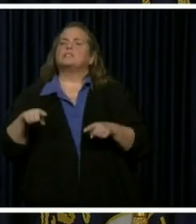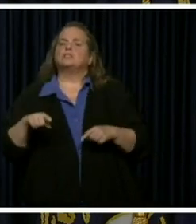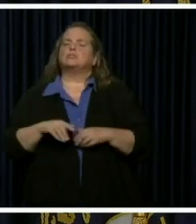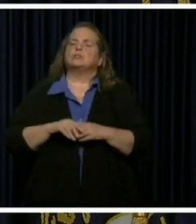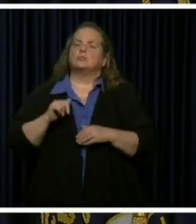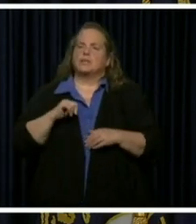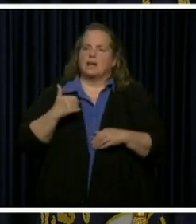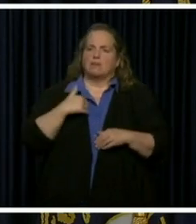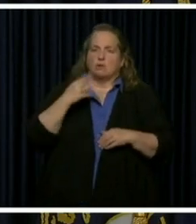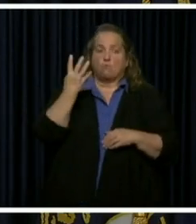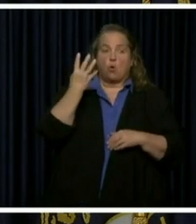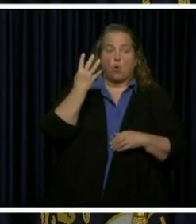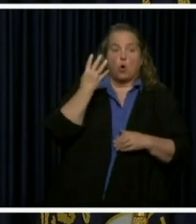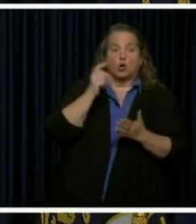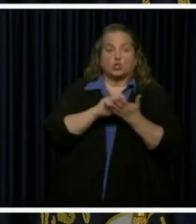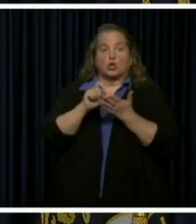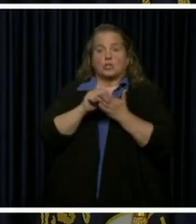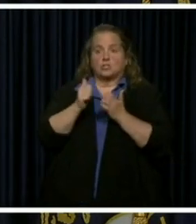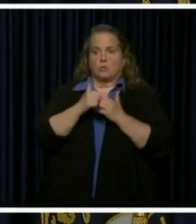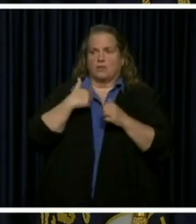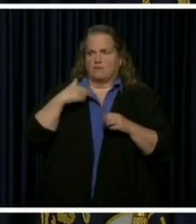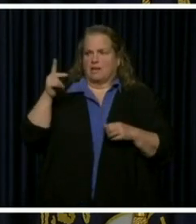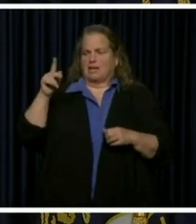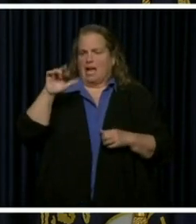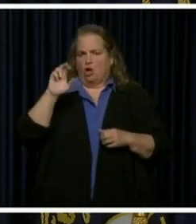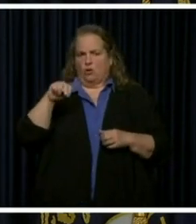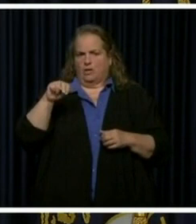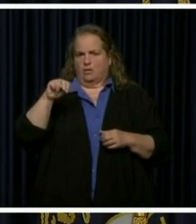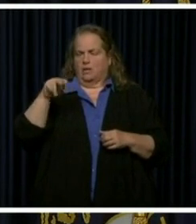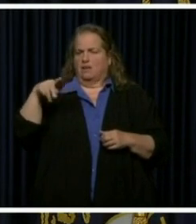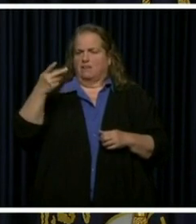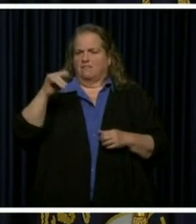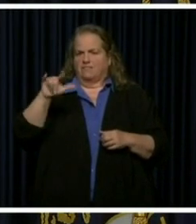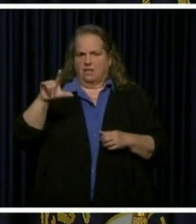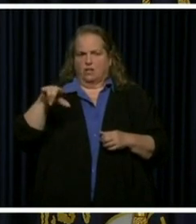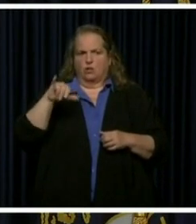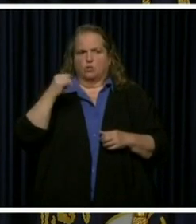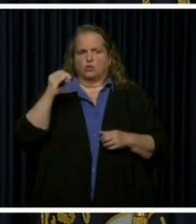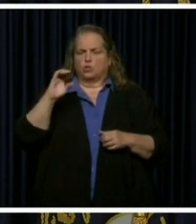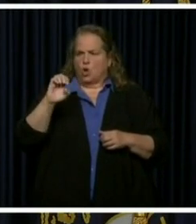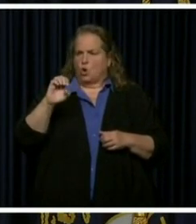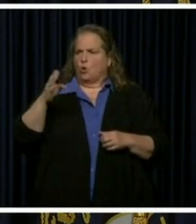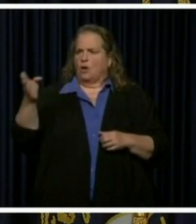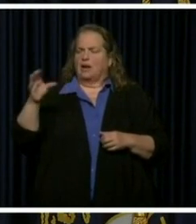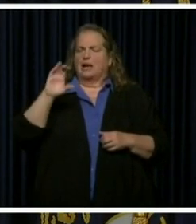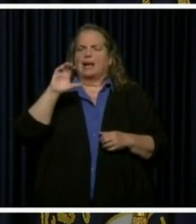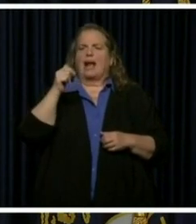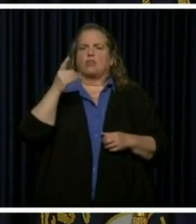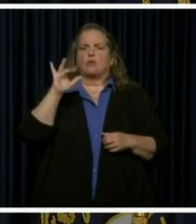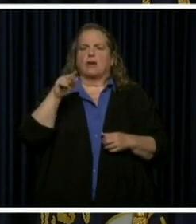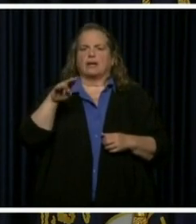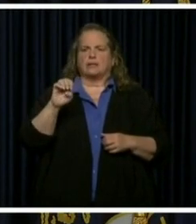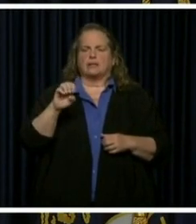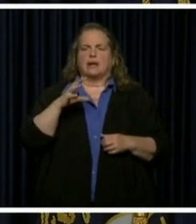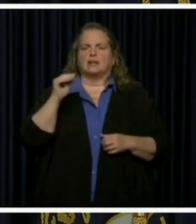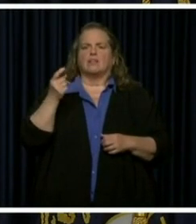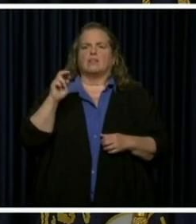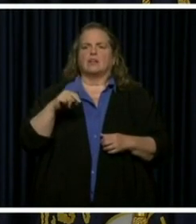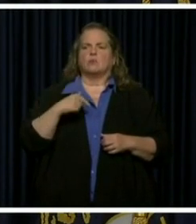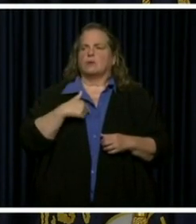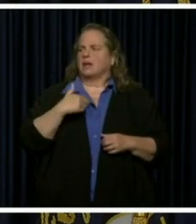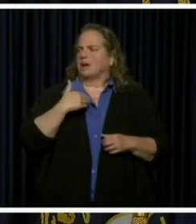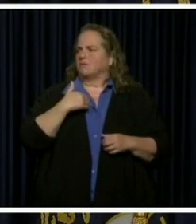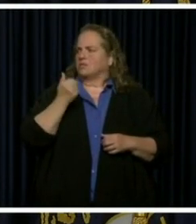We have 4 journalists with us. We have Karen Czar, Phil Pendleton, Joe Sonka, and Catherine Collins. And then we